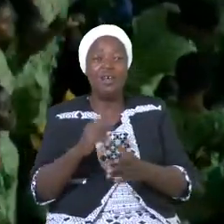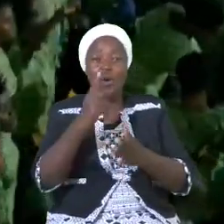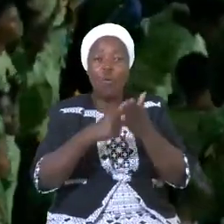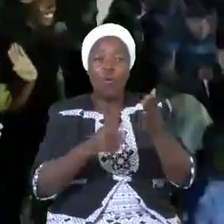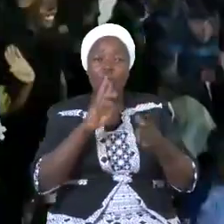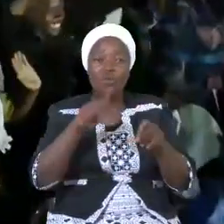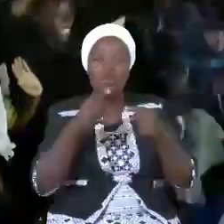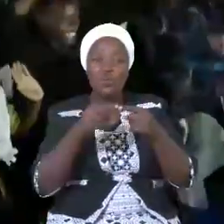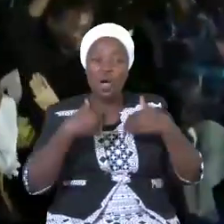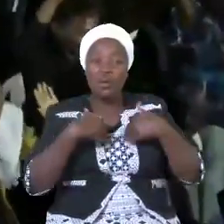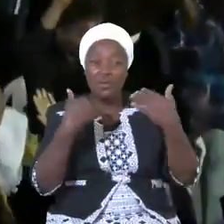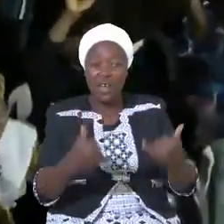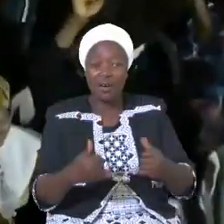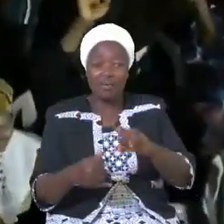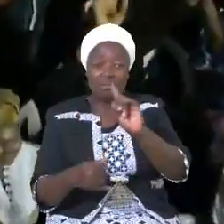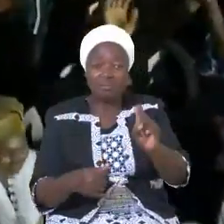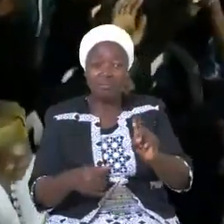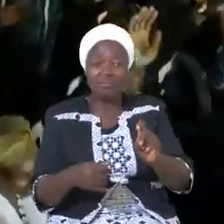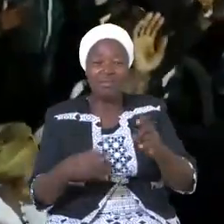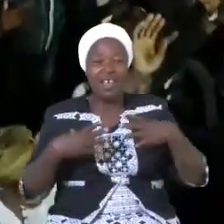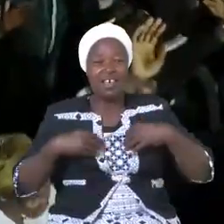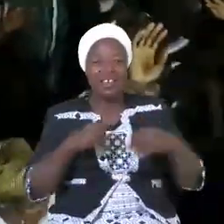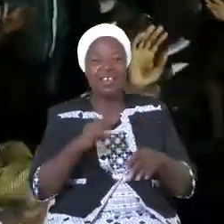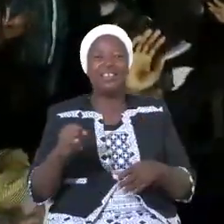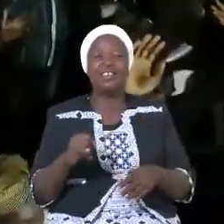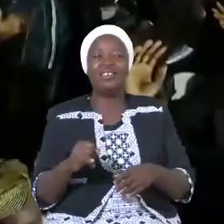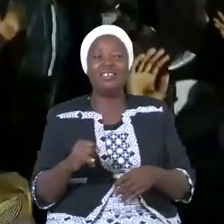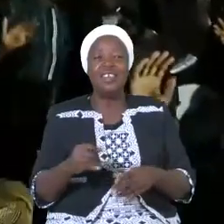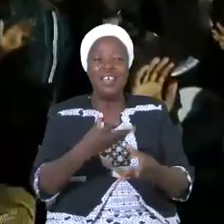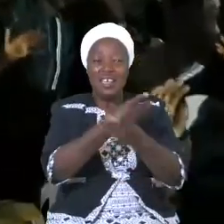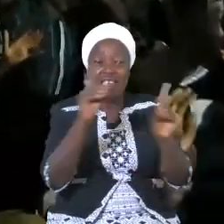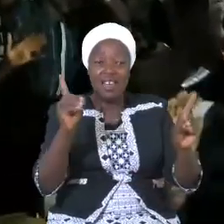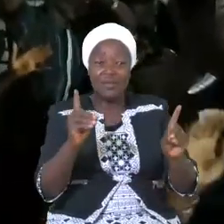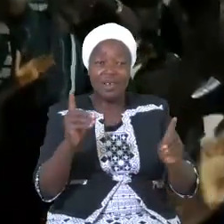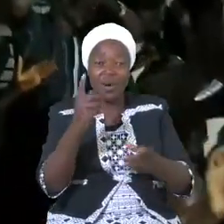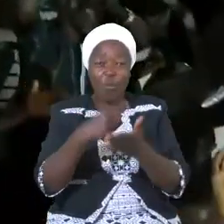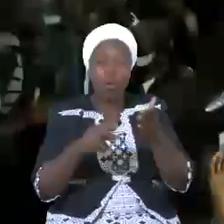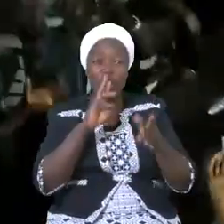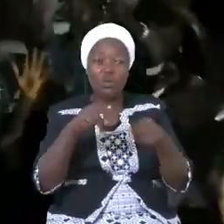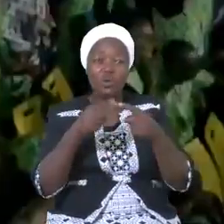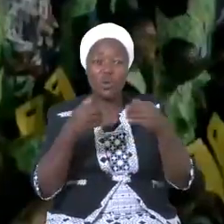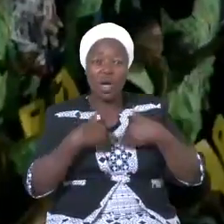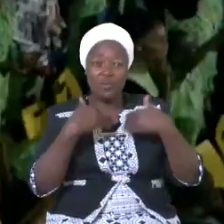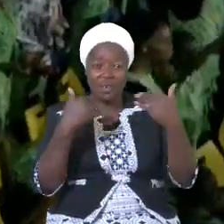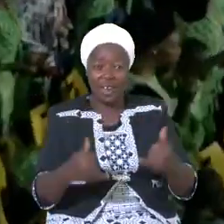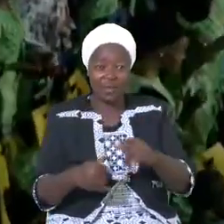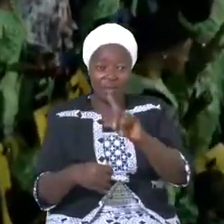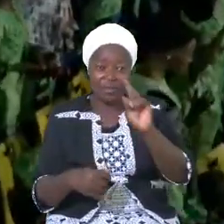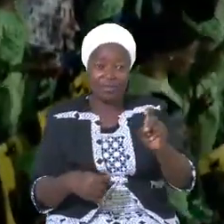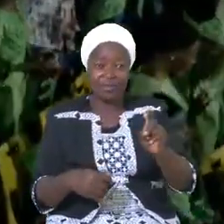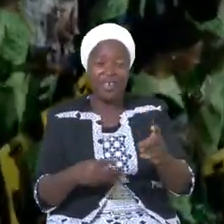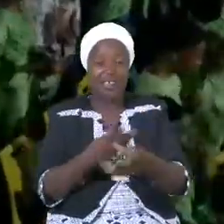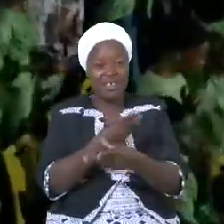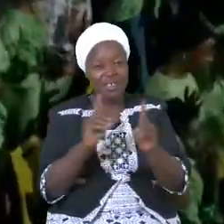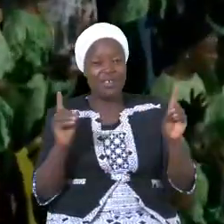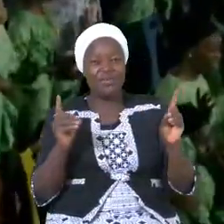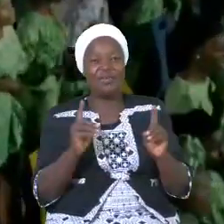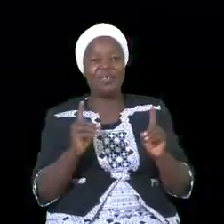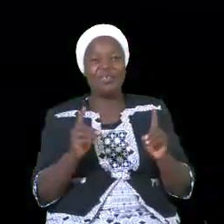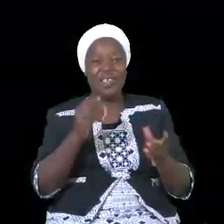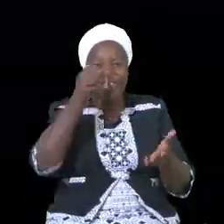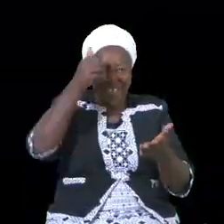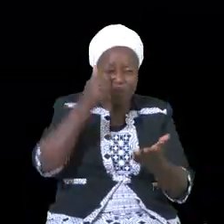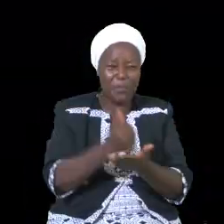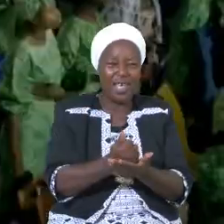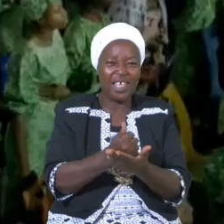have now deliverance what are you going to have now amen